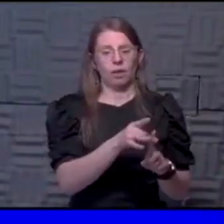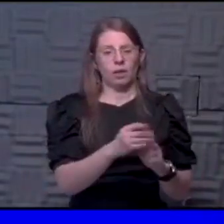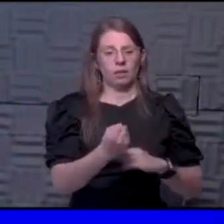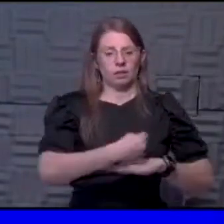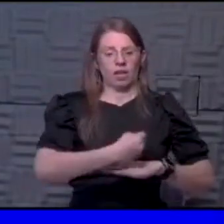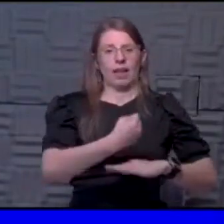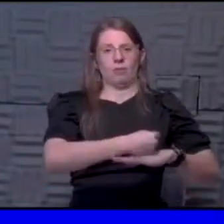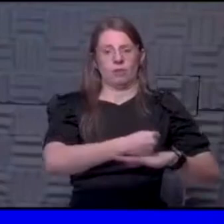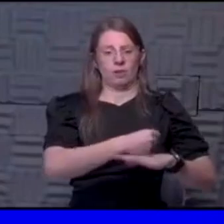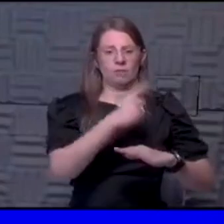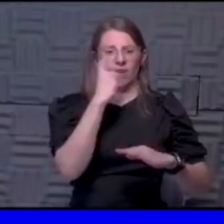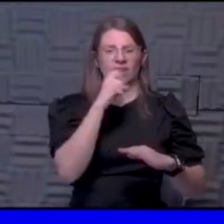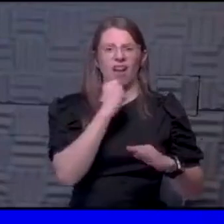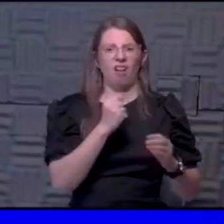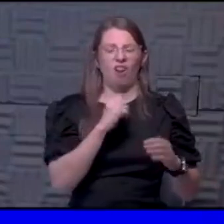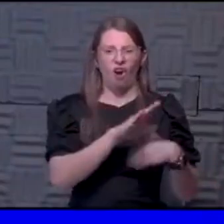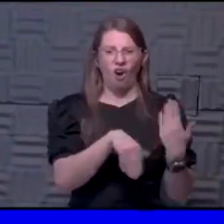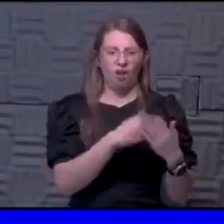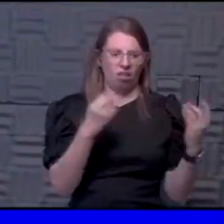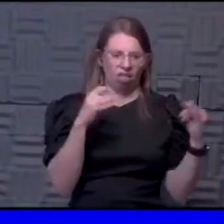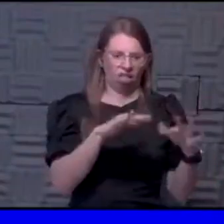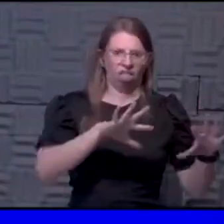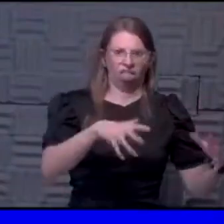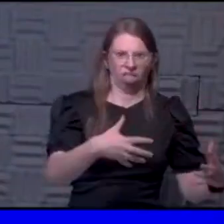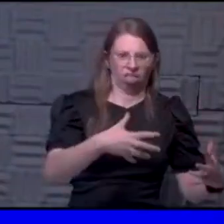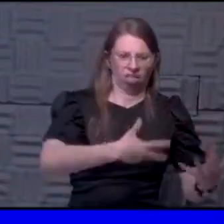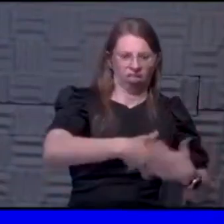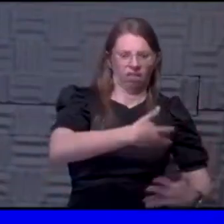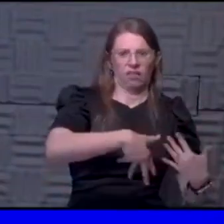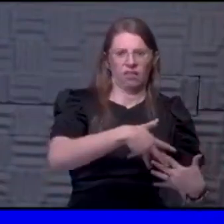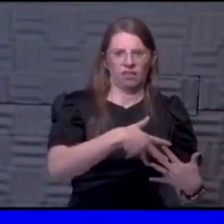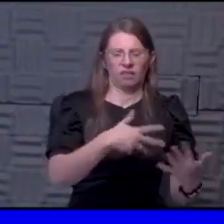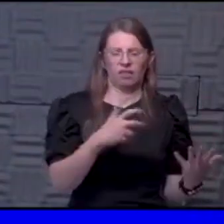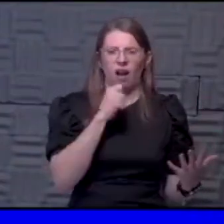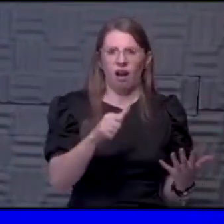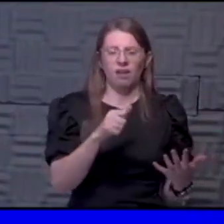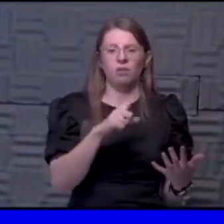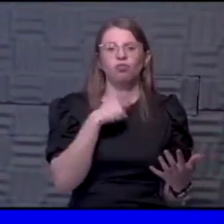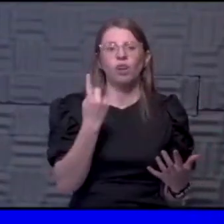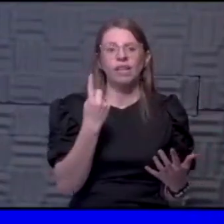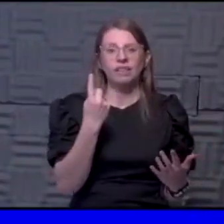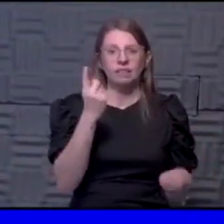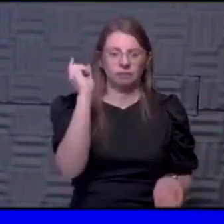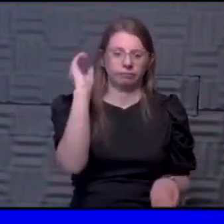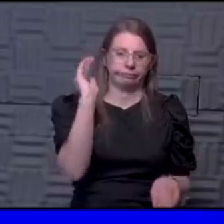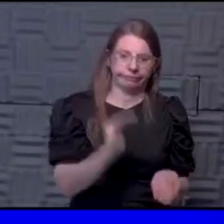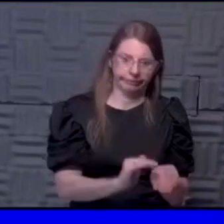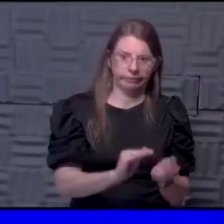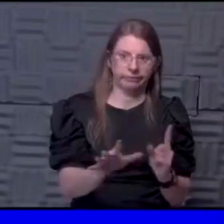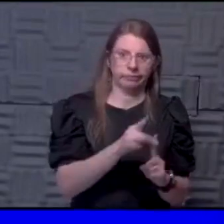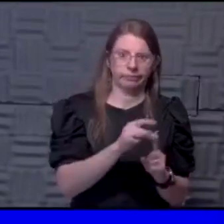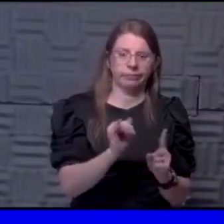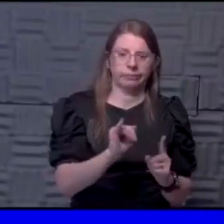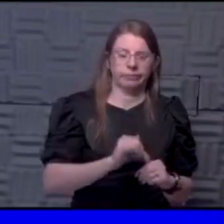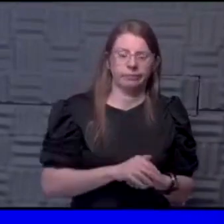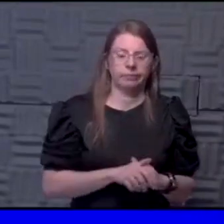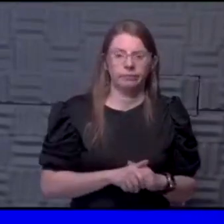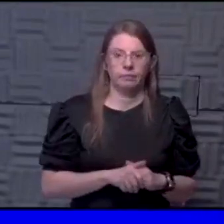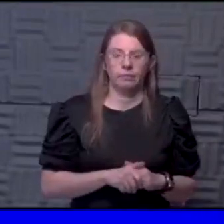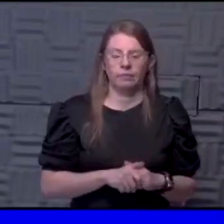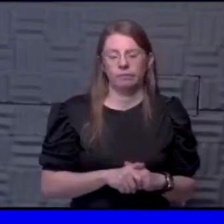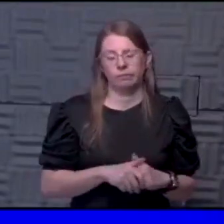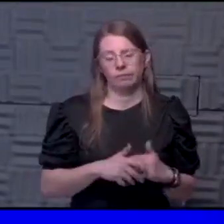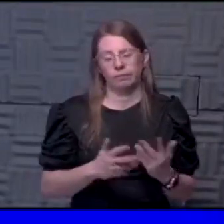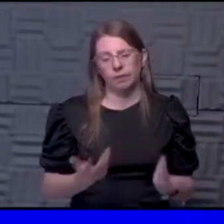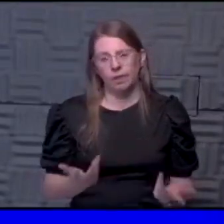shutdowns? Well, they weren't all together. They weren't meeting in groups. Yeah. So their risk of getting the infection was smaller because of that. So